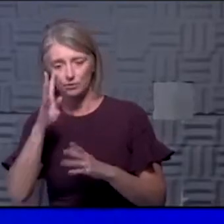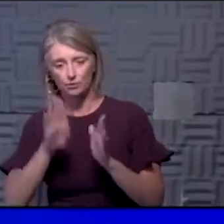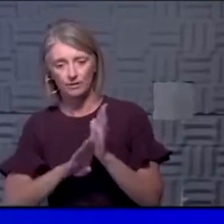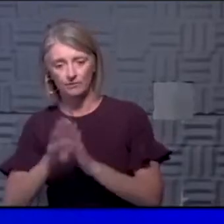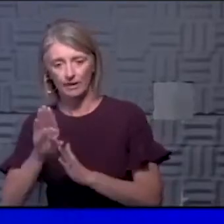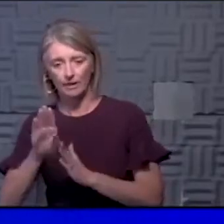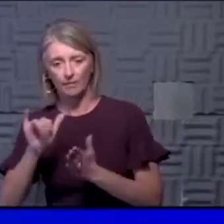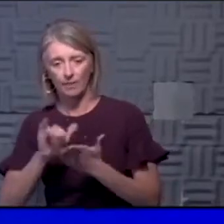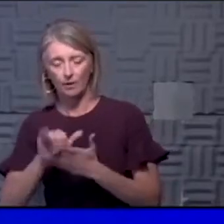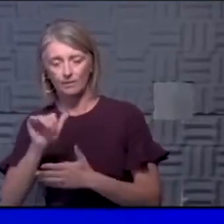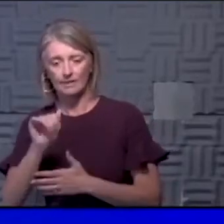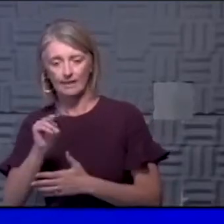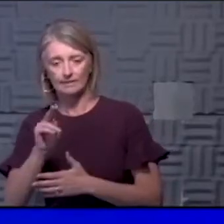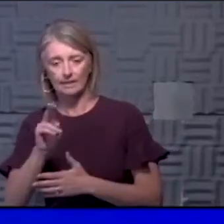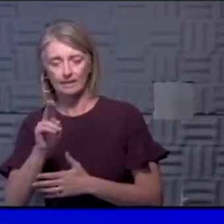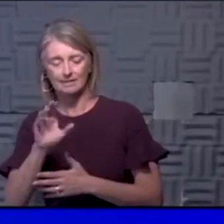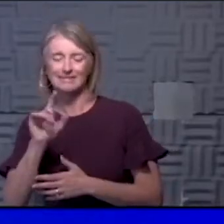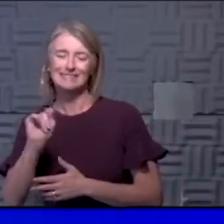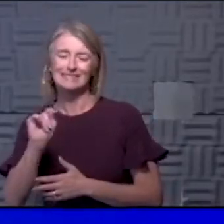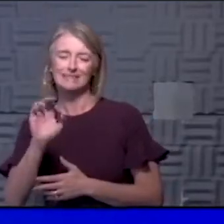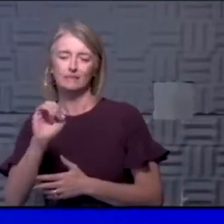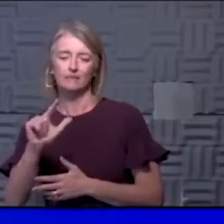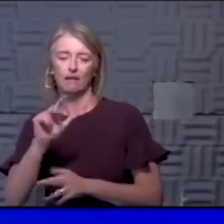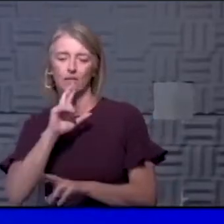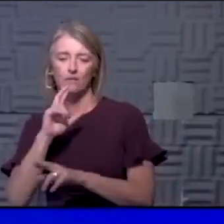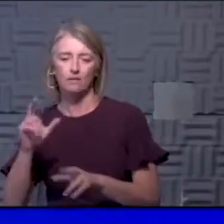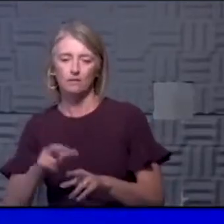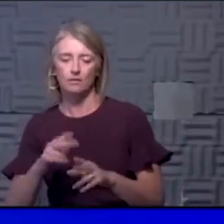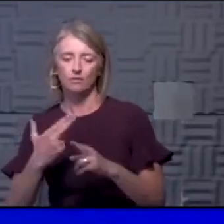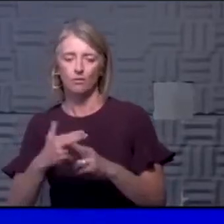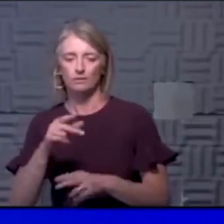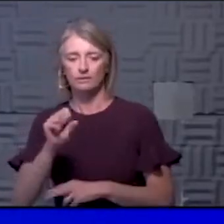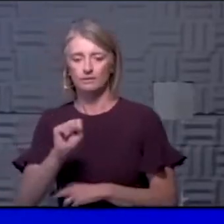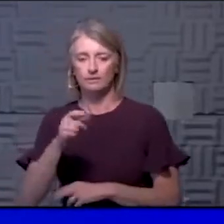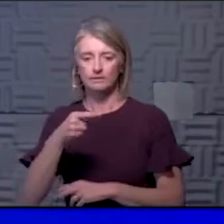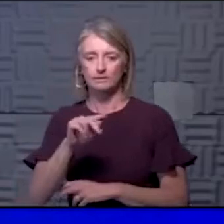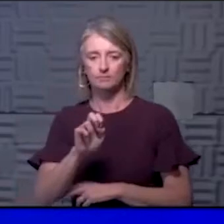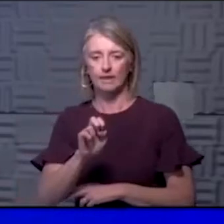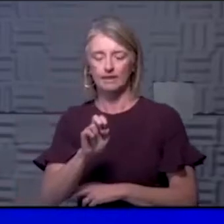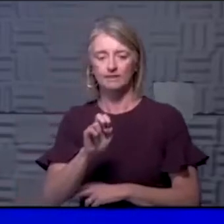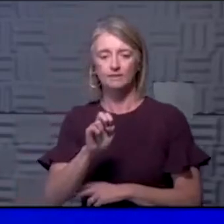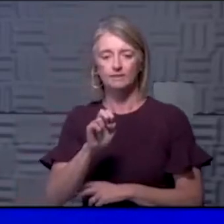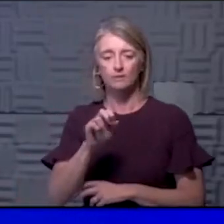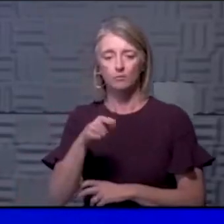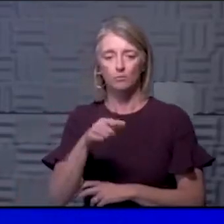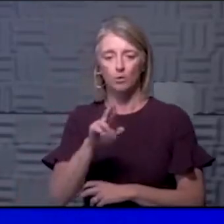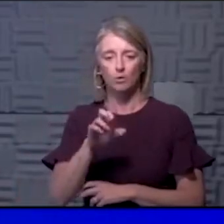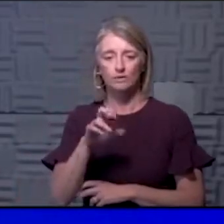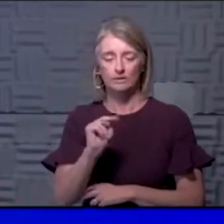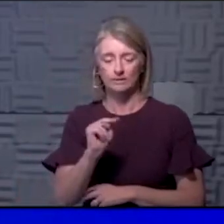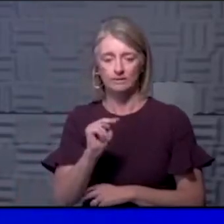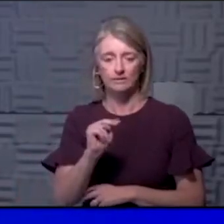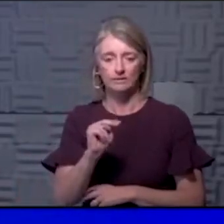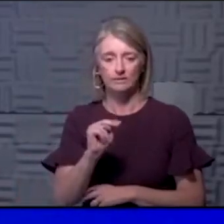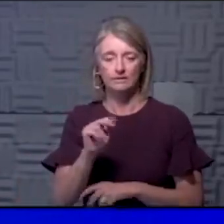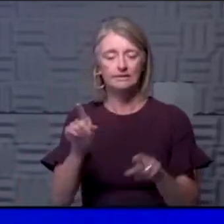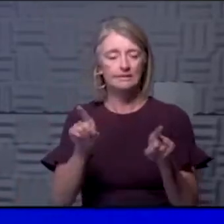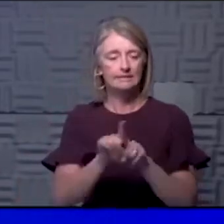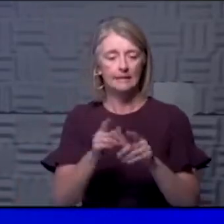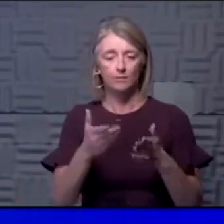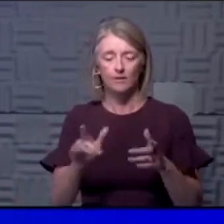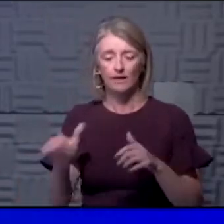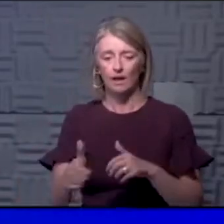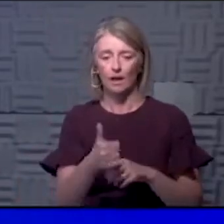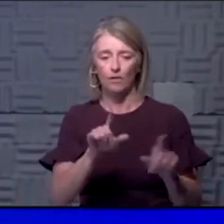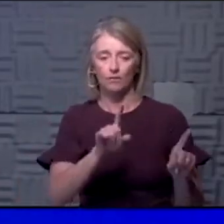antibodies to develop the T cell responses is the spike protein. Same thing with the other trials as